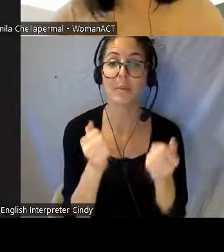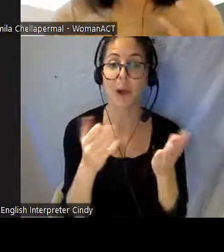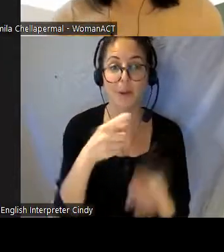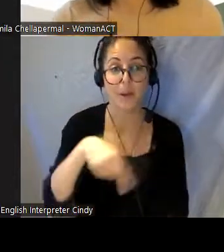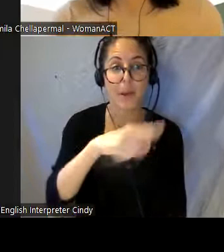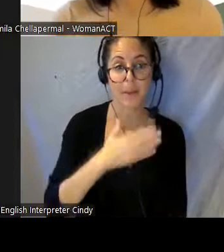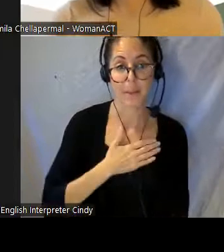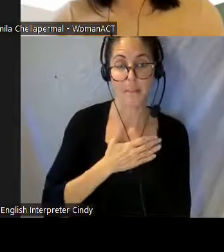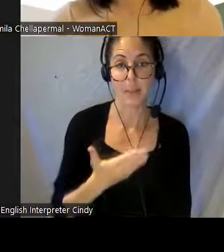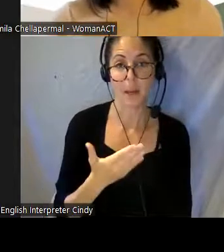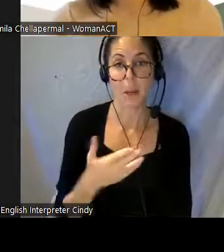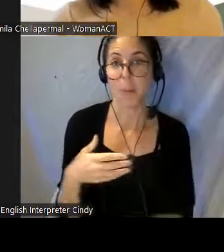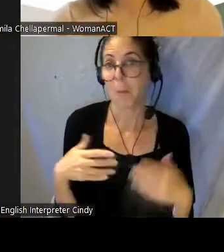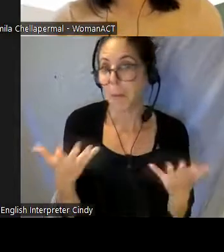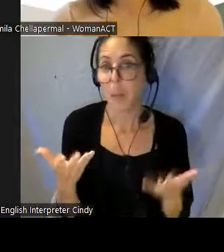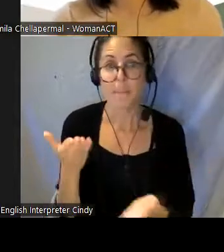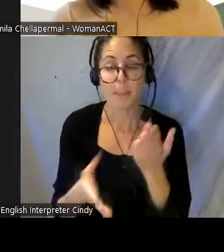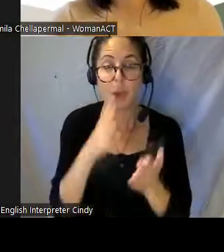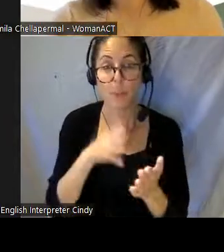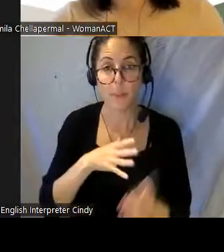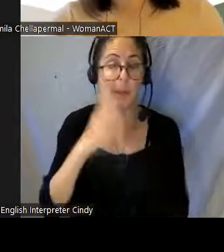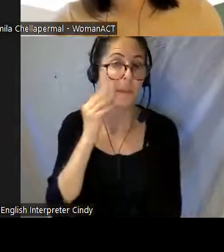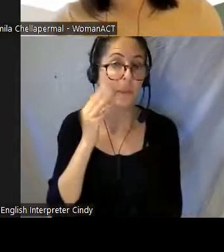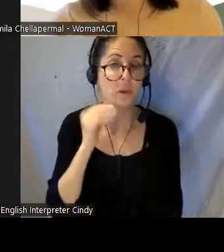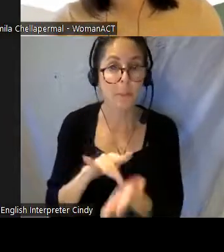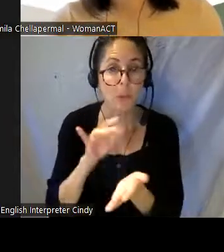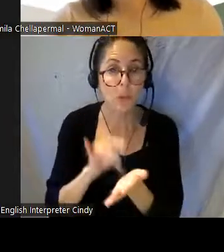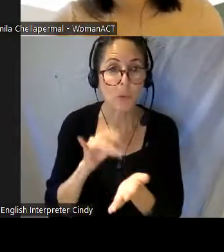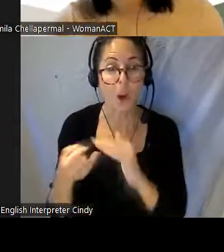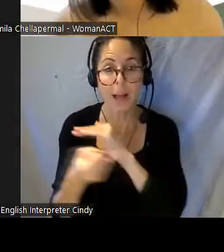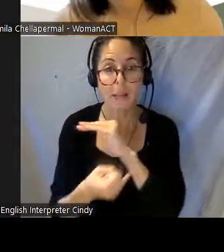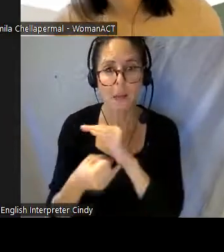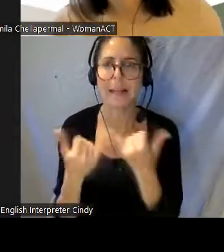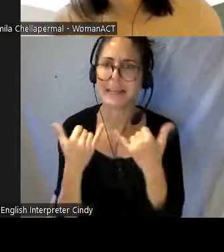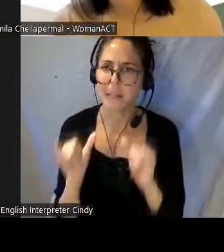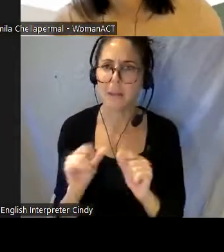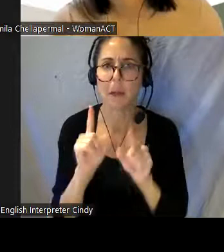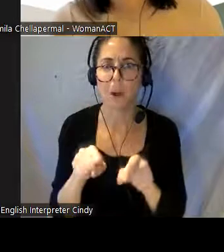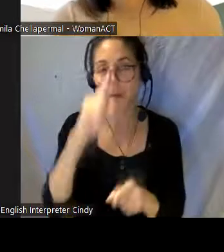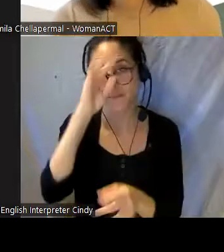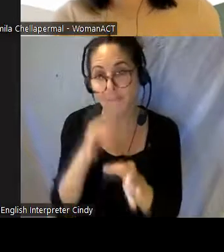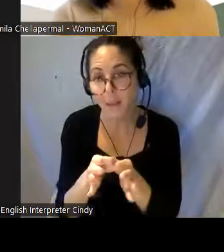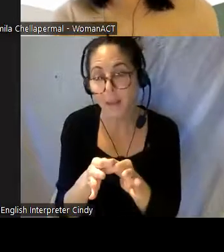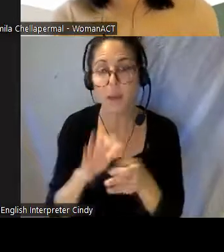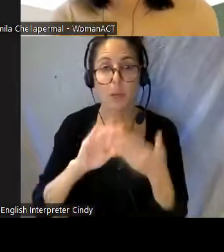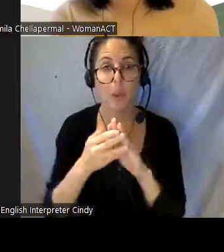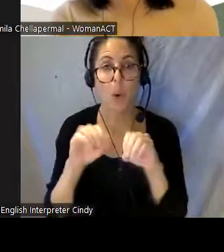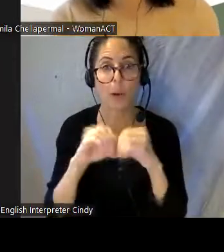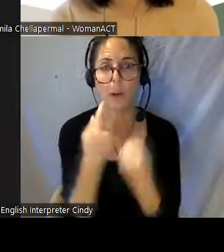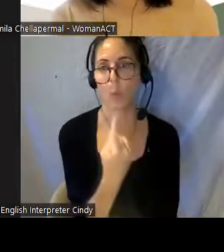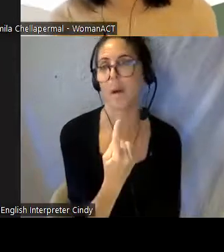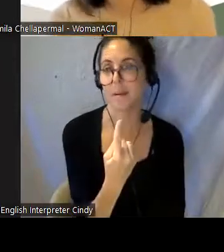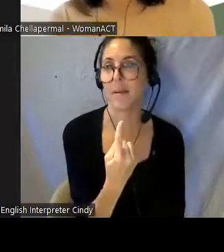even when women were experiencing abuse isolation, they still accessed faith and community organizations. That might have been the only place where